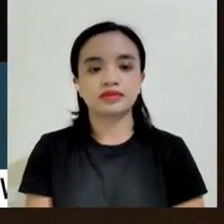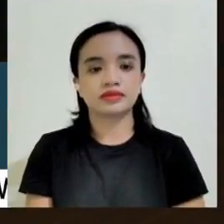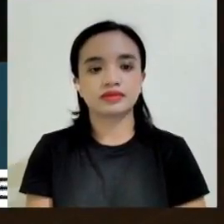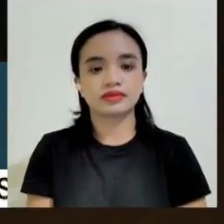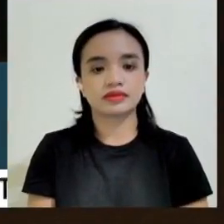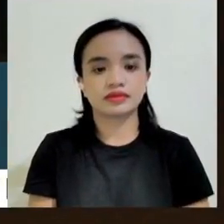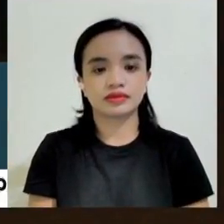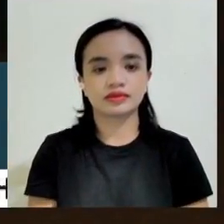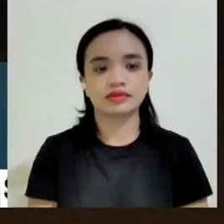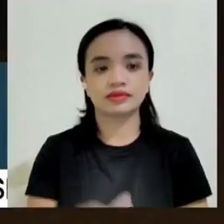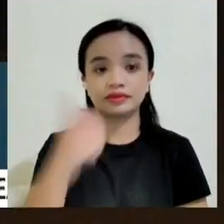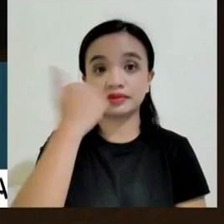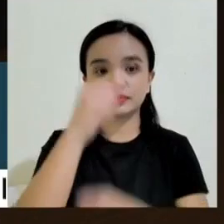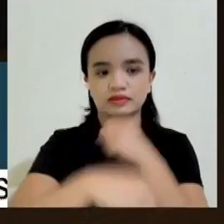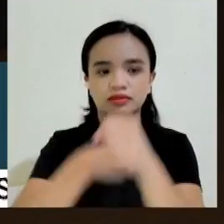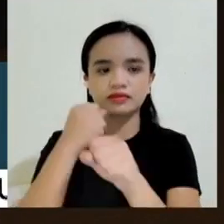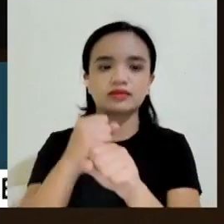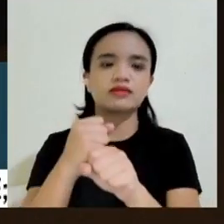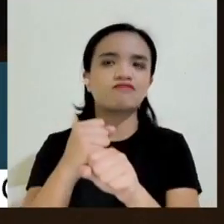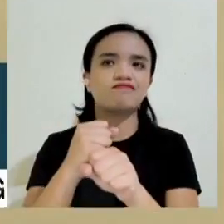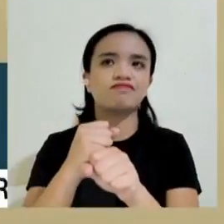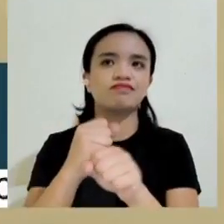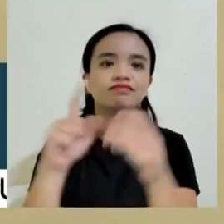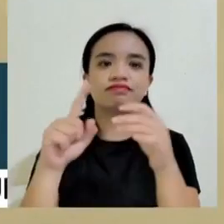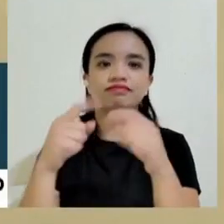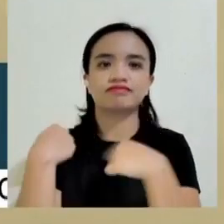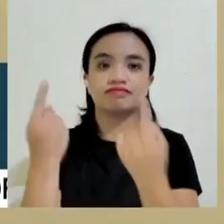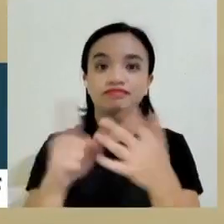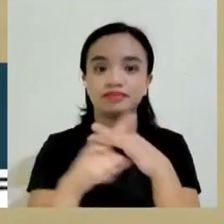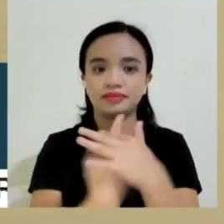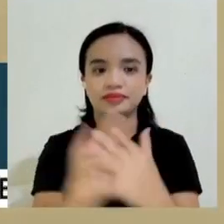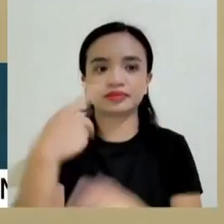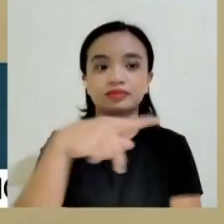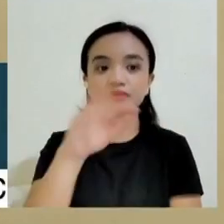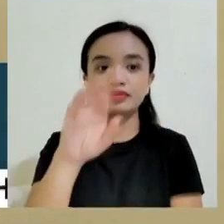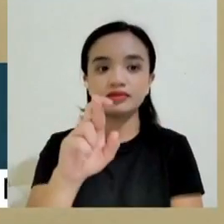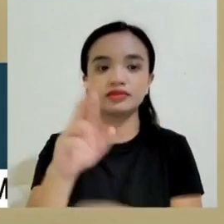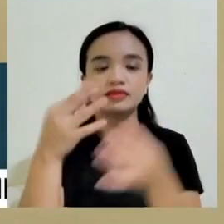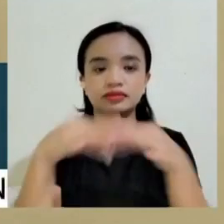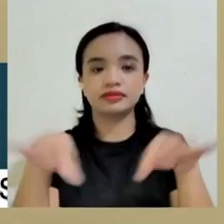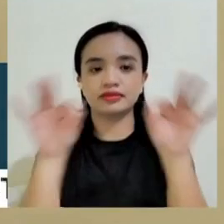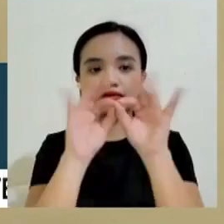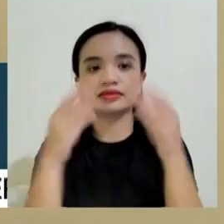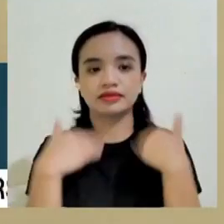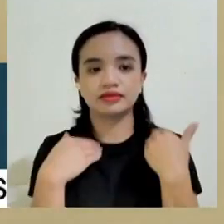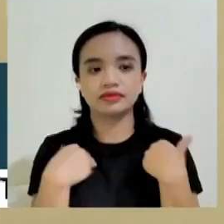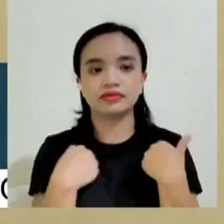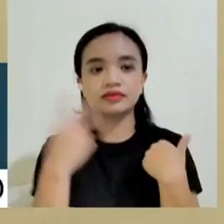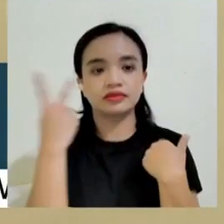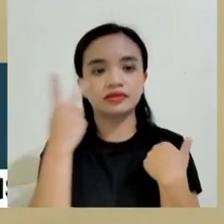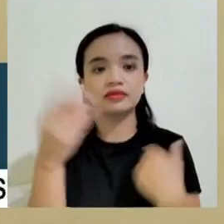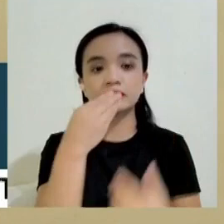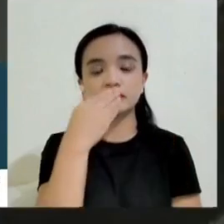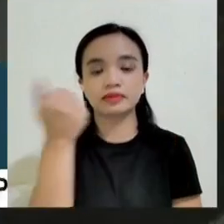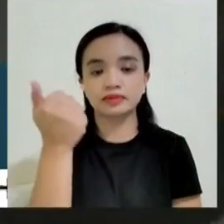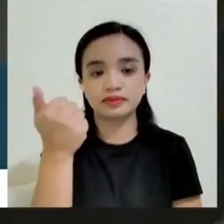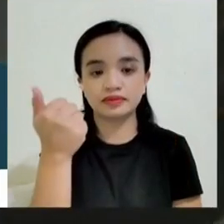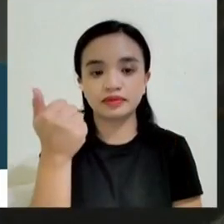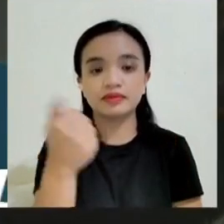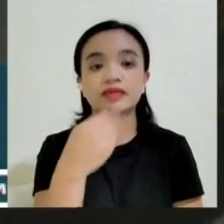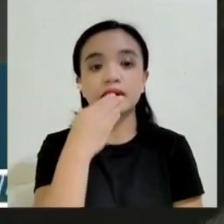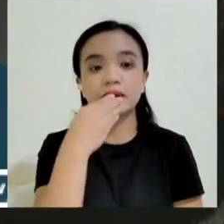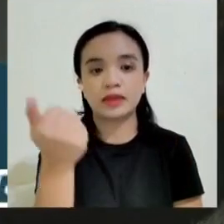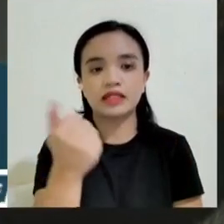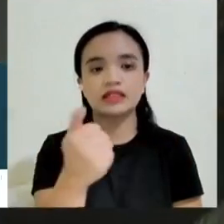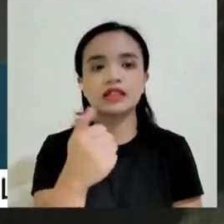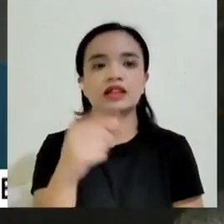10 years since the birth of the PR Matters weekly column comes a compilation featuring the best of the best in one book. Penned